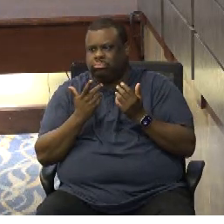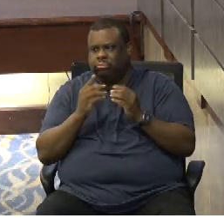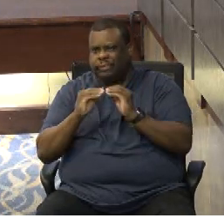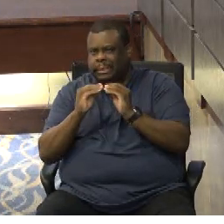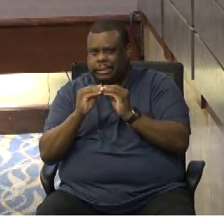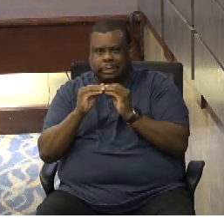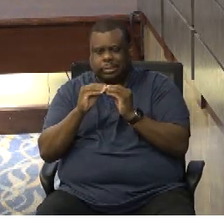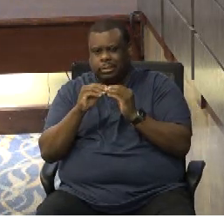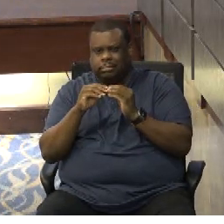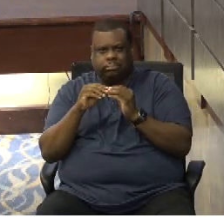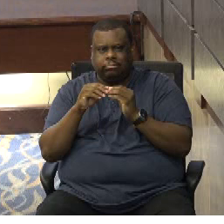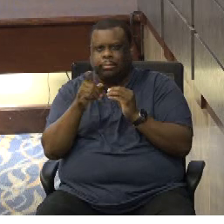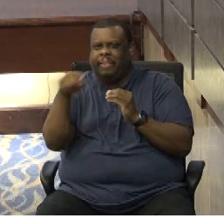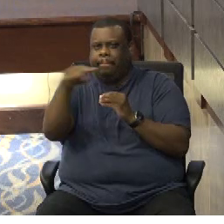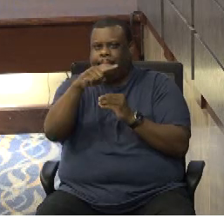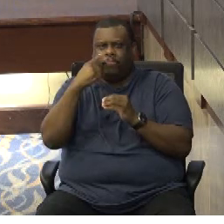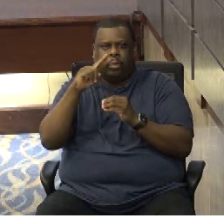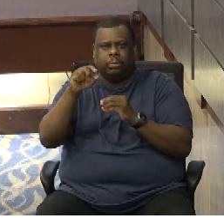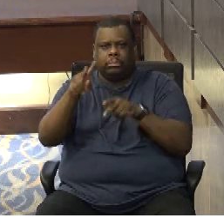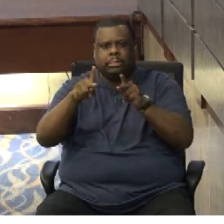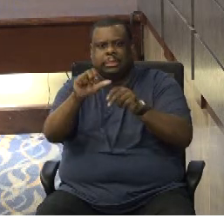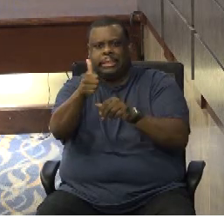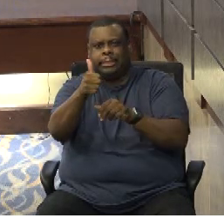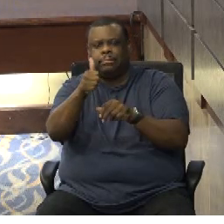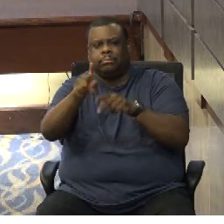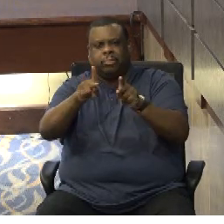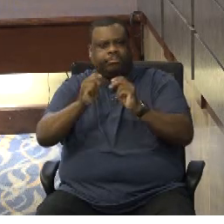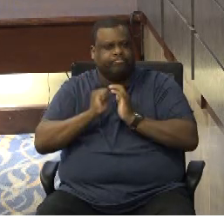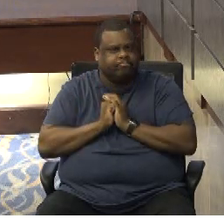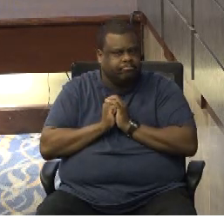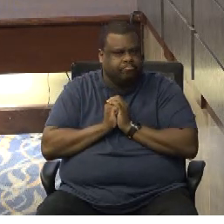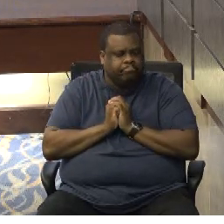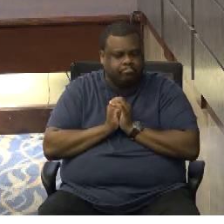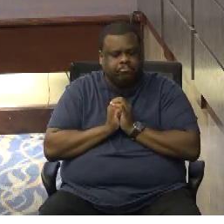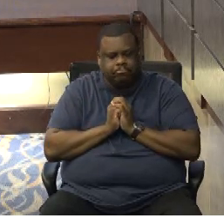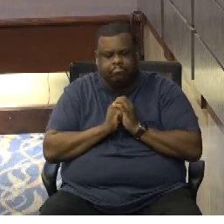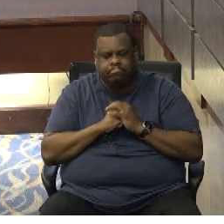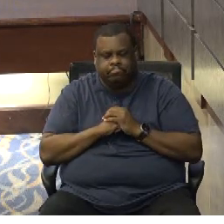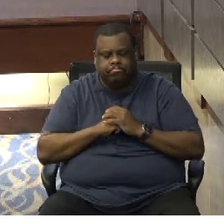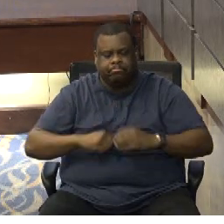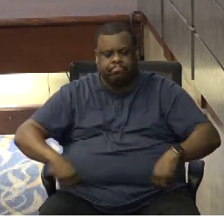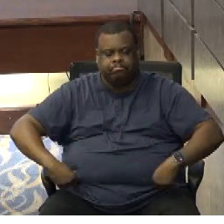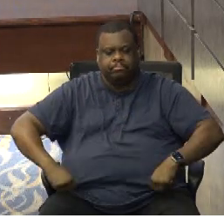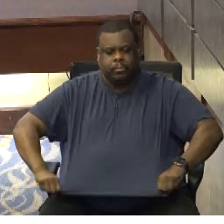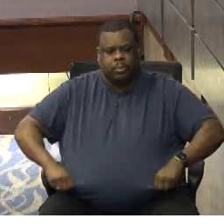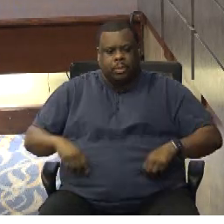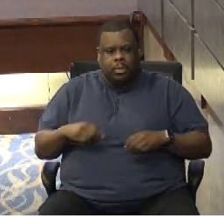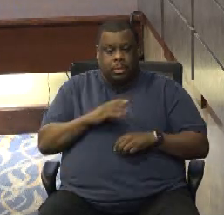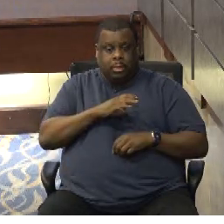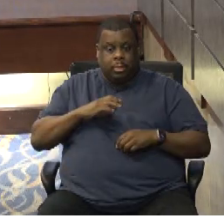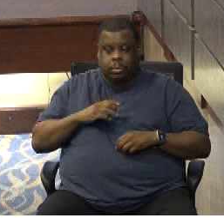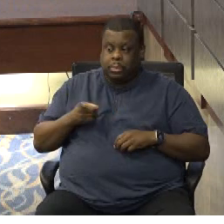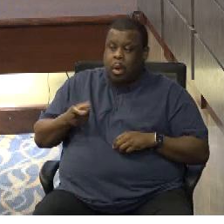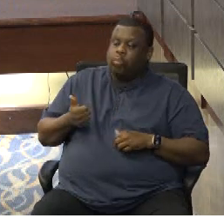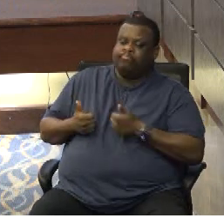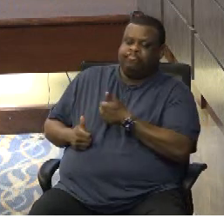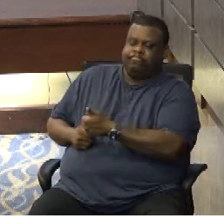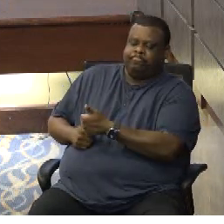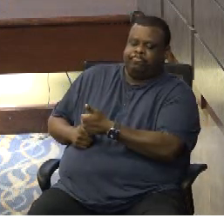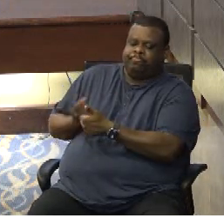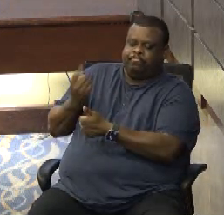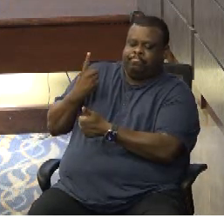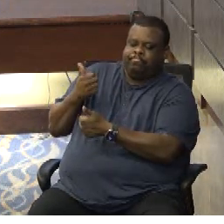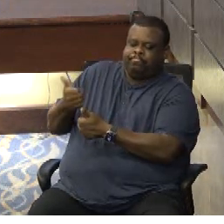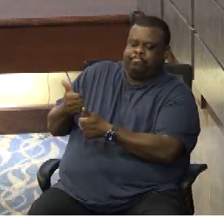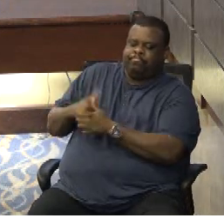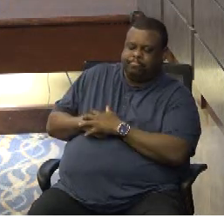these redevelopment projects in and around some of these targeted areas. Okay, thank you.